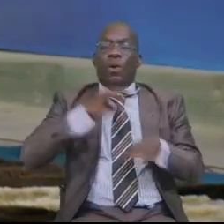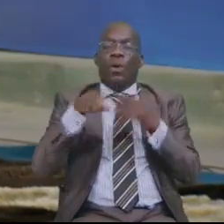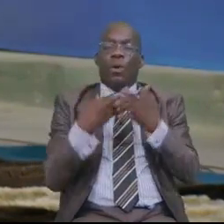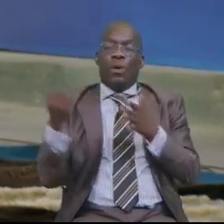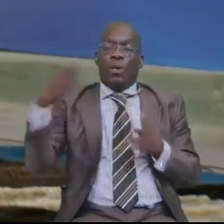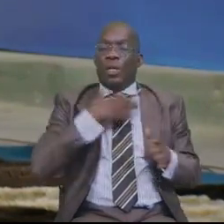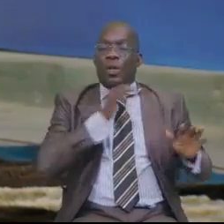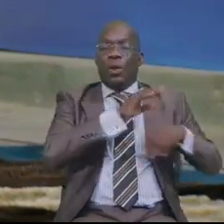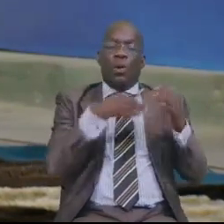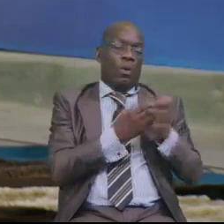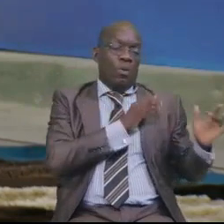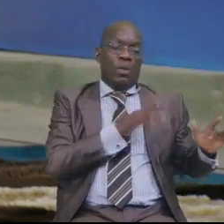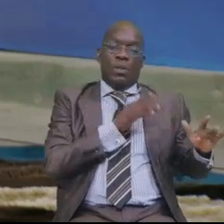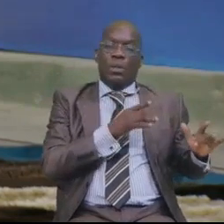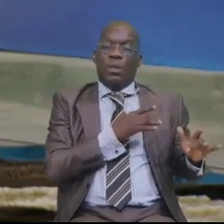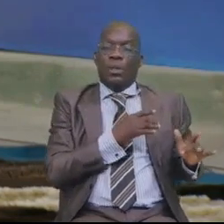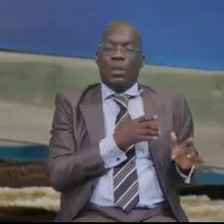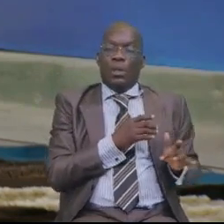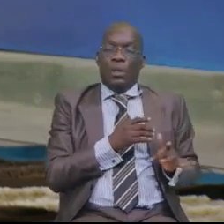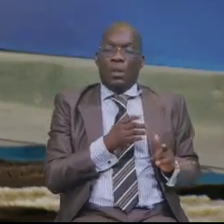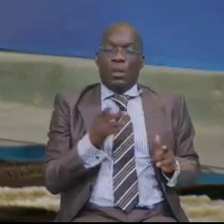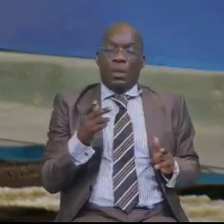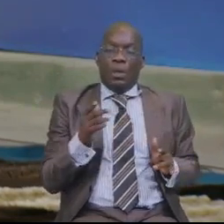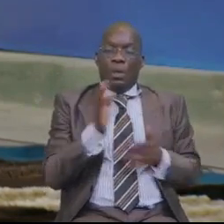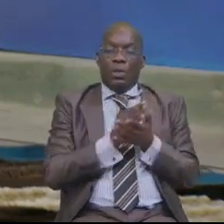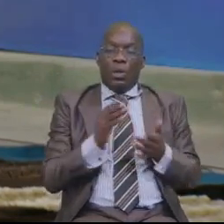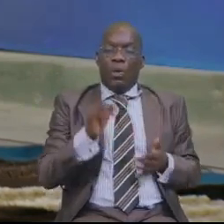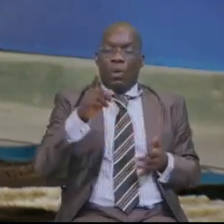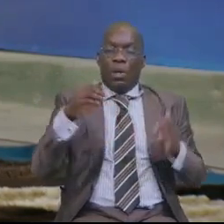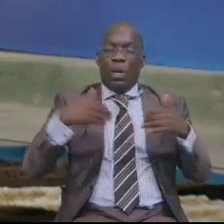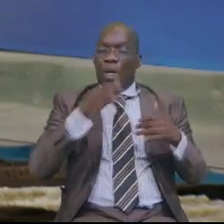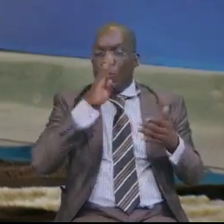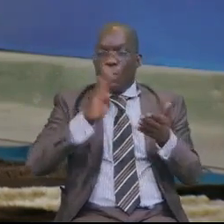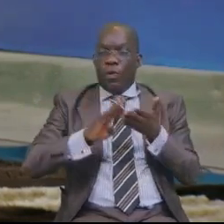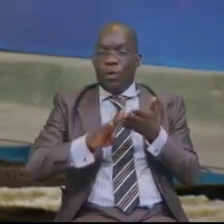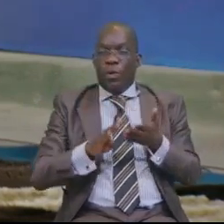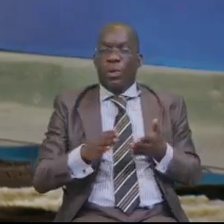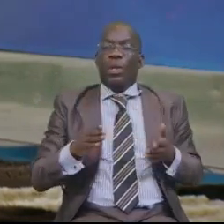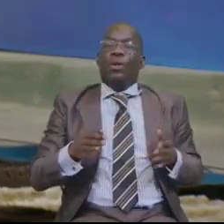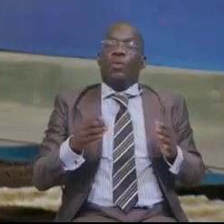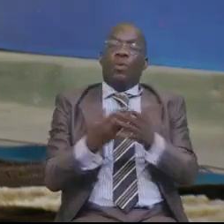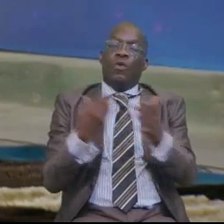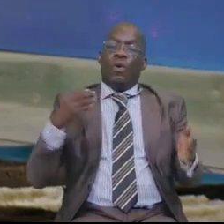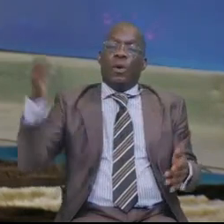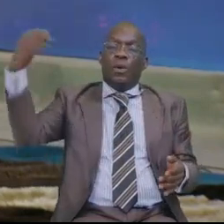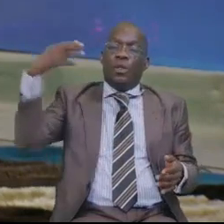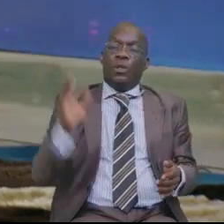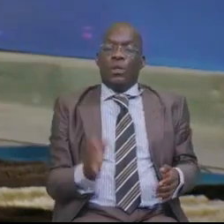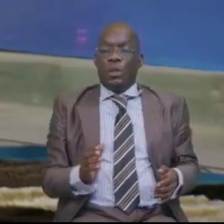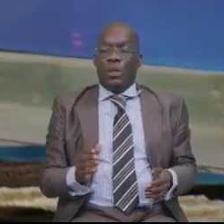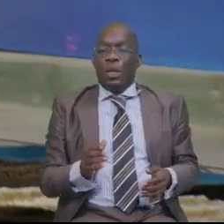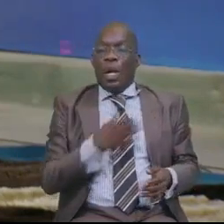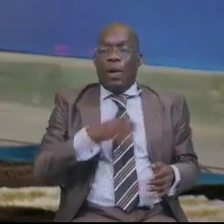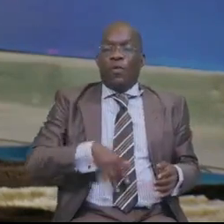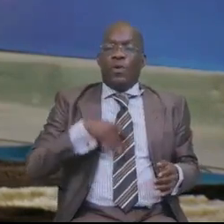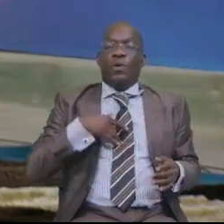of justice in our land. Somebody had been pardoned before graciously, and now he feels the temptation